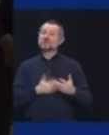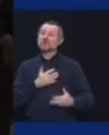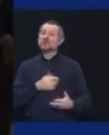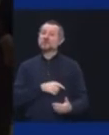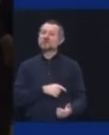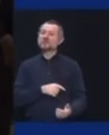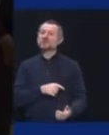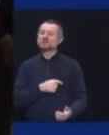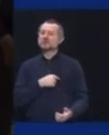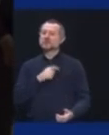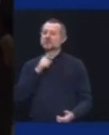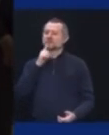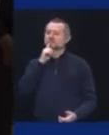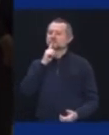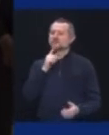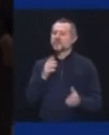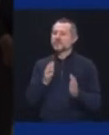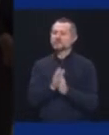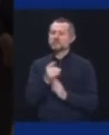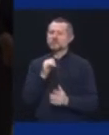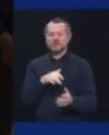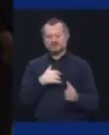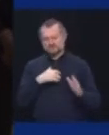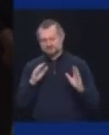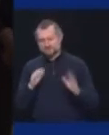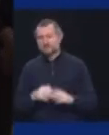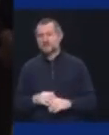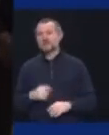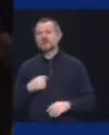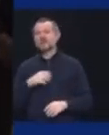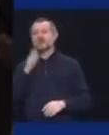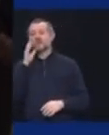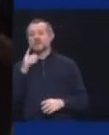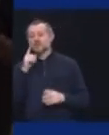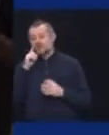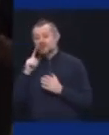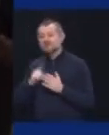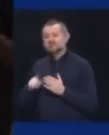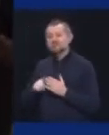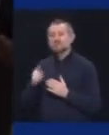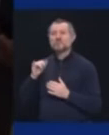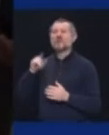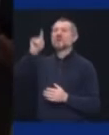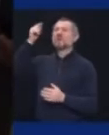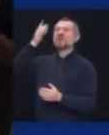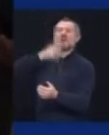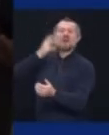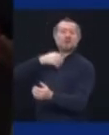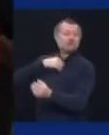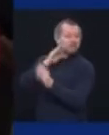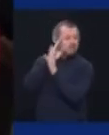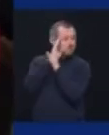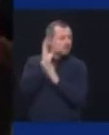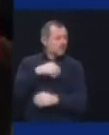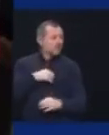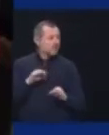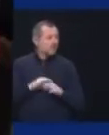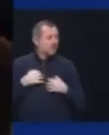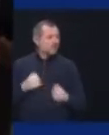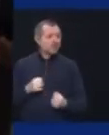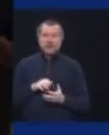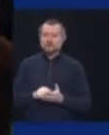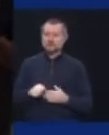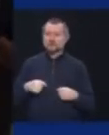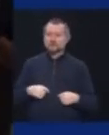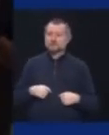infusion. I'm not looking up all of the ingredients in the infusion. I am